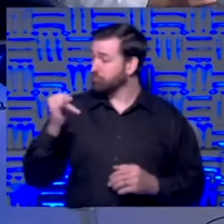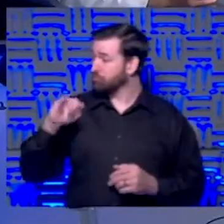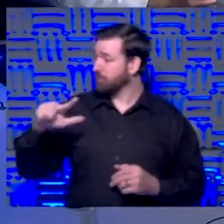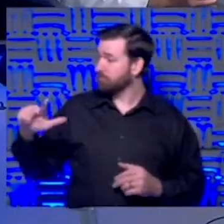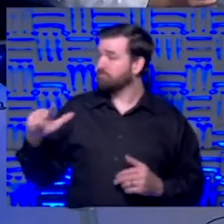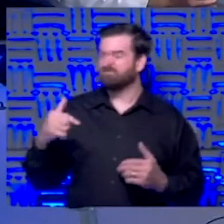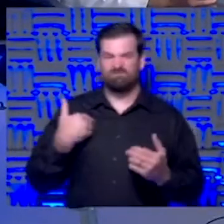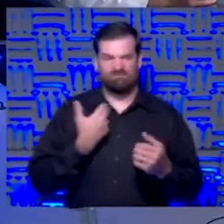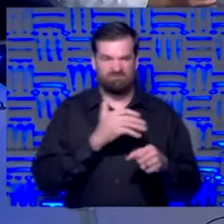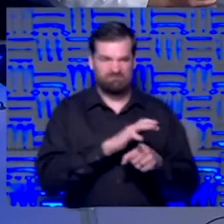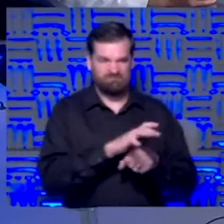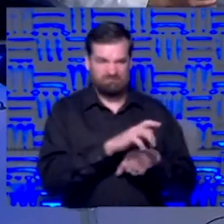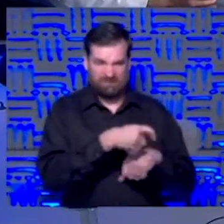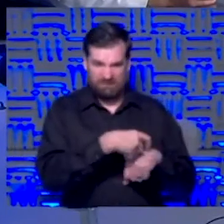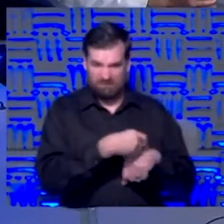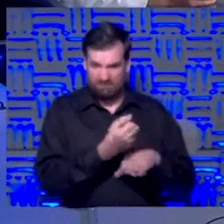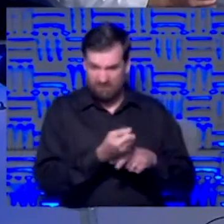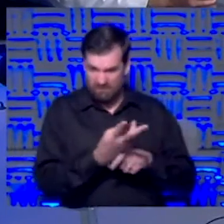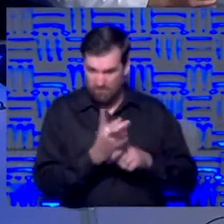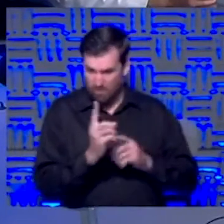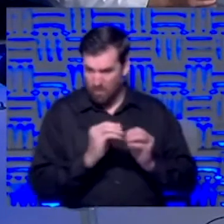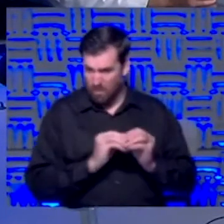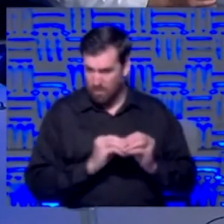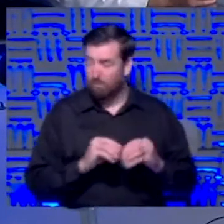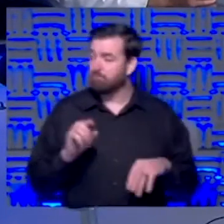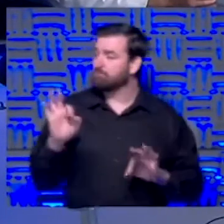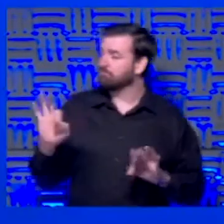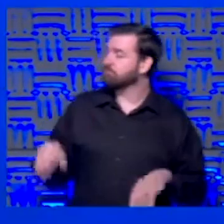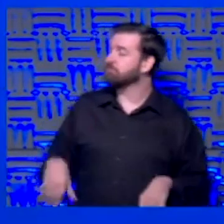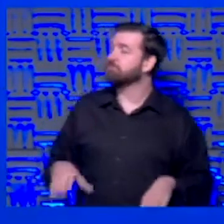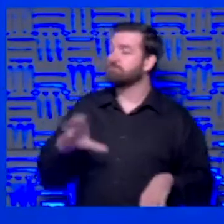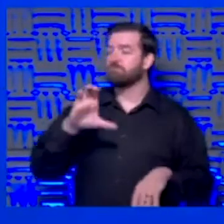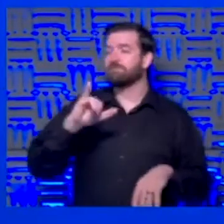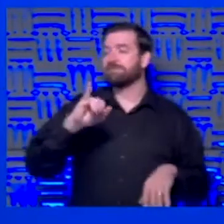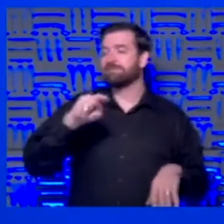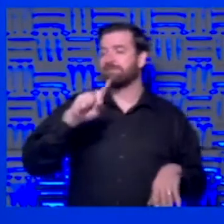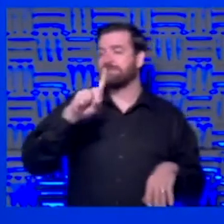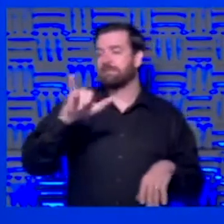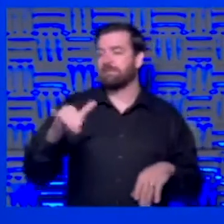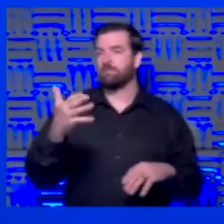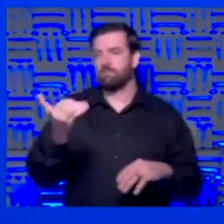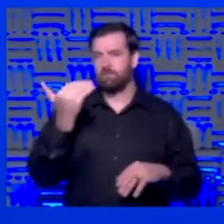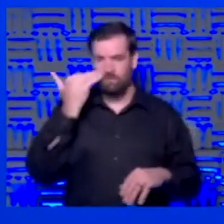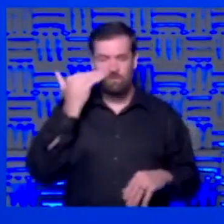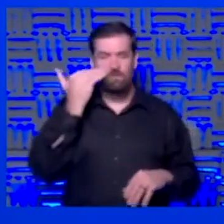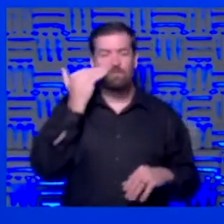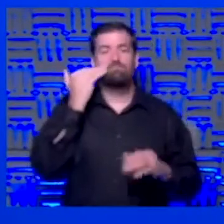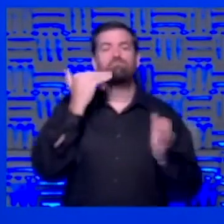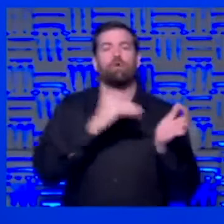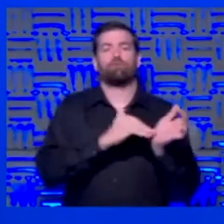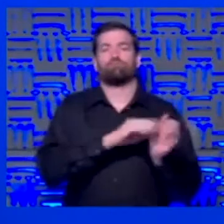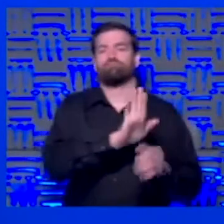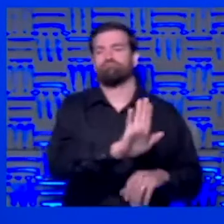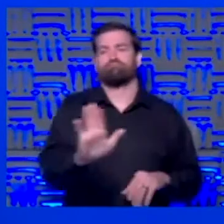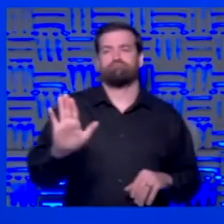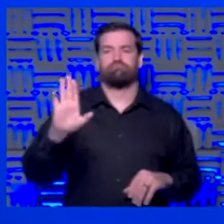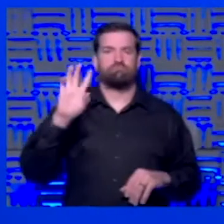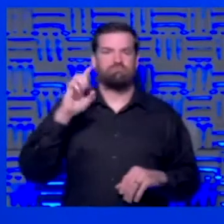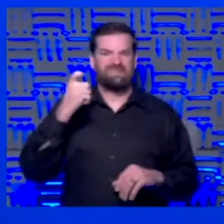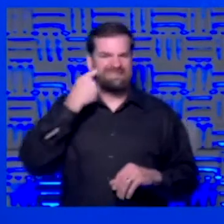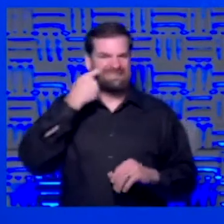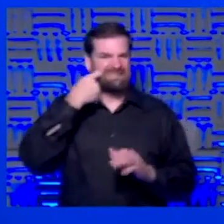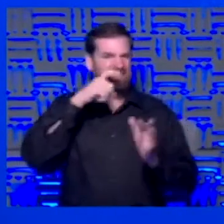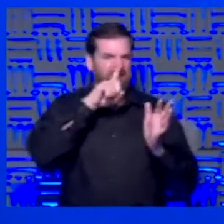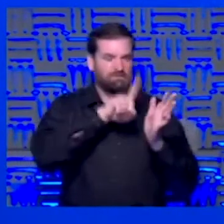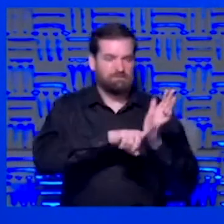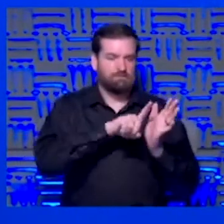we have time for a couple more maybe? Yeah, let's do it. Okay, all right. So Cindy wants to know what the doctors think about a recent study